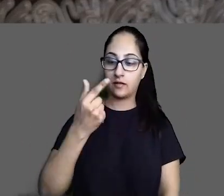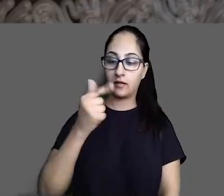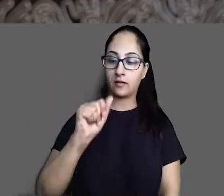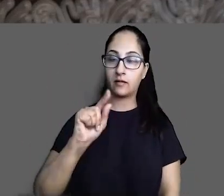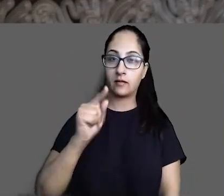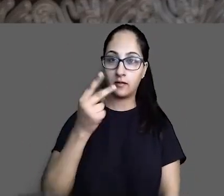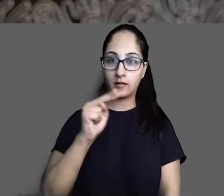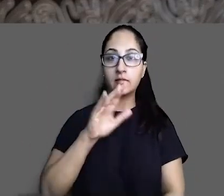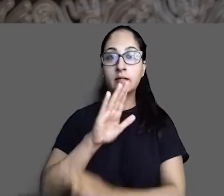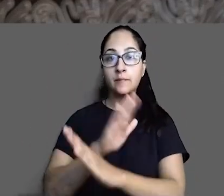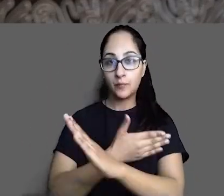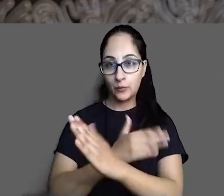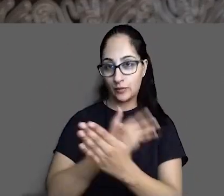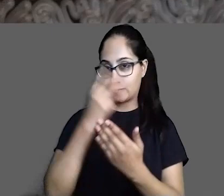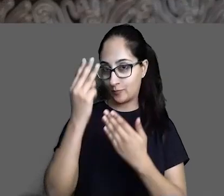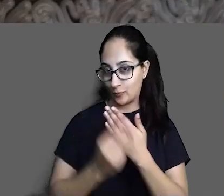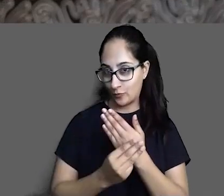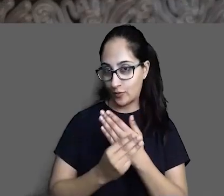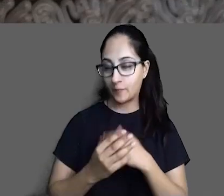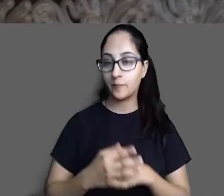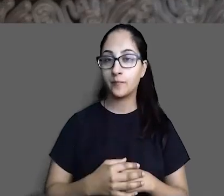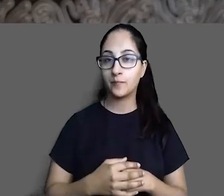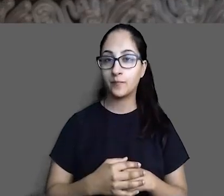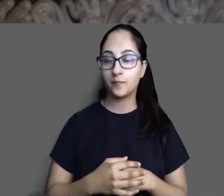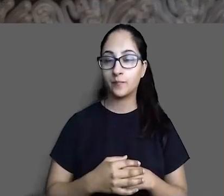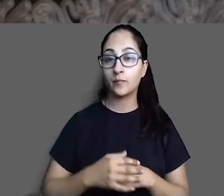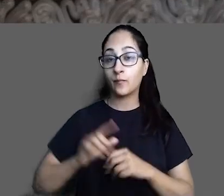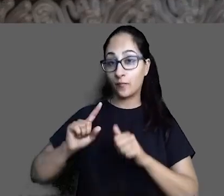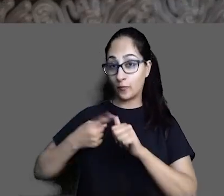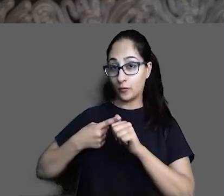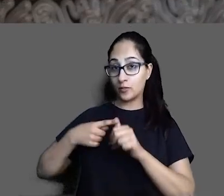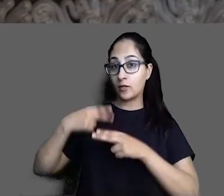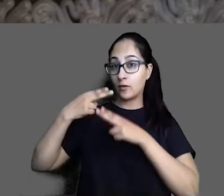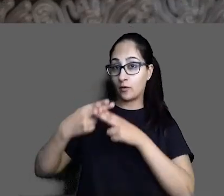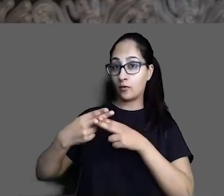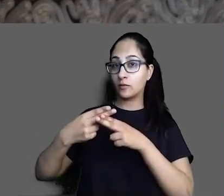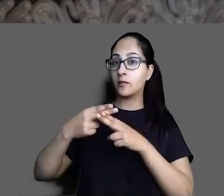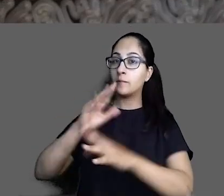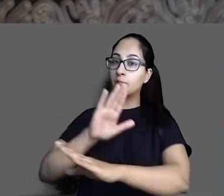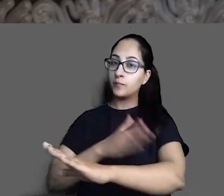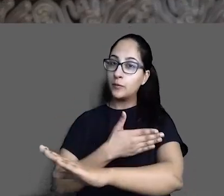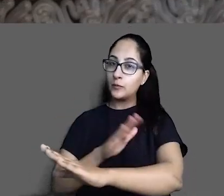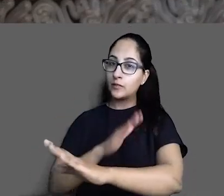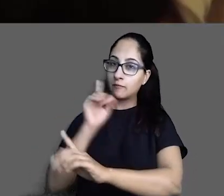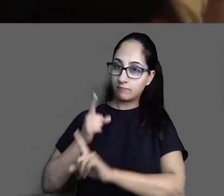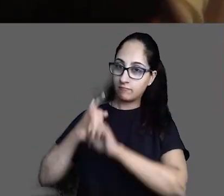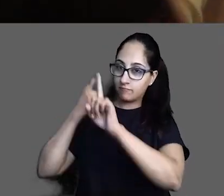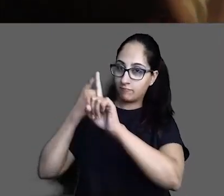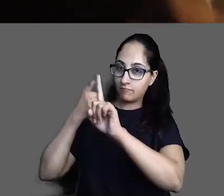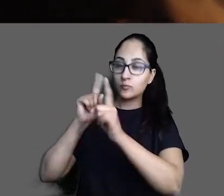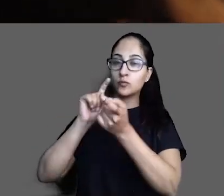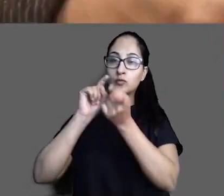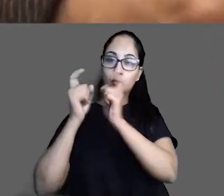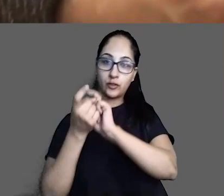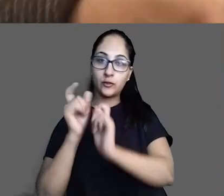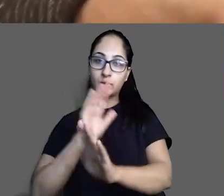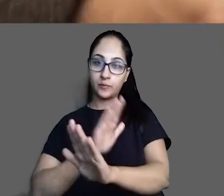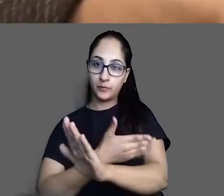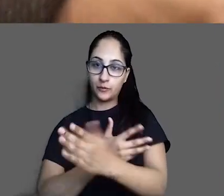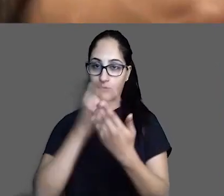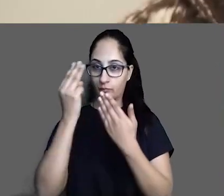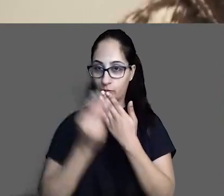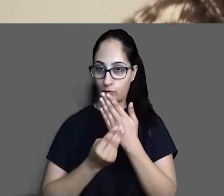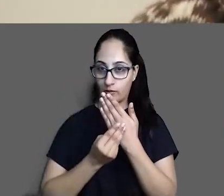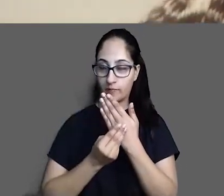2020. The music initiative, as it was then known, Aga Khan Music Initiative, was launched by His Highness the Aga Khan